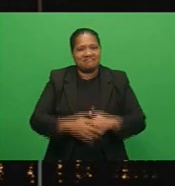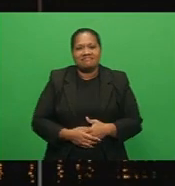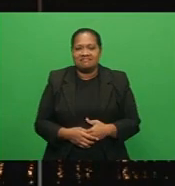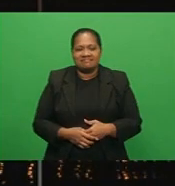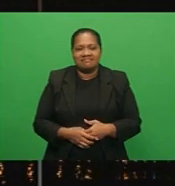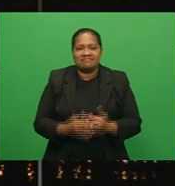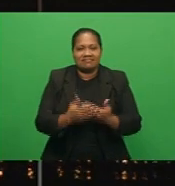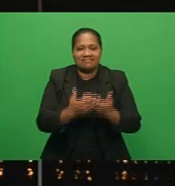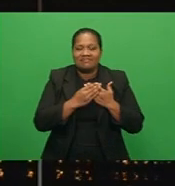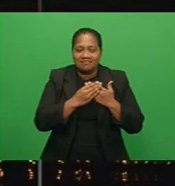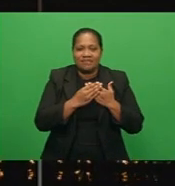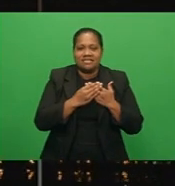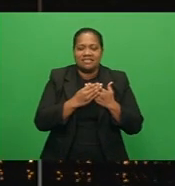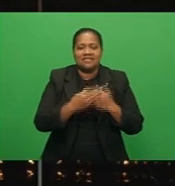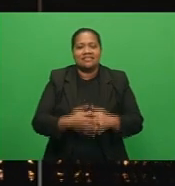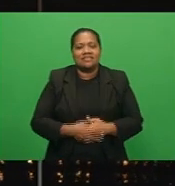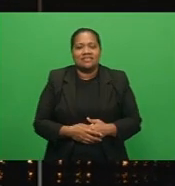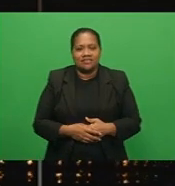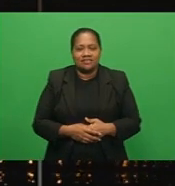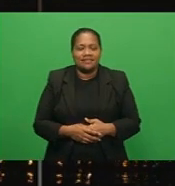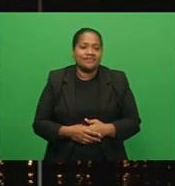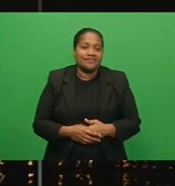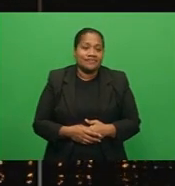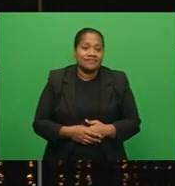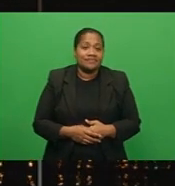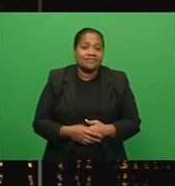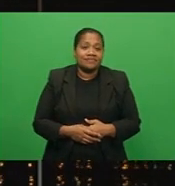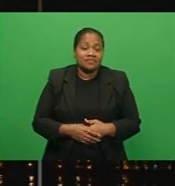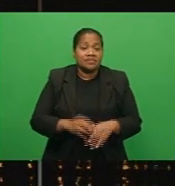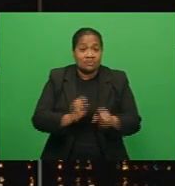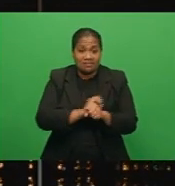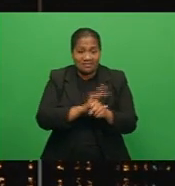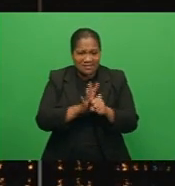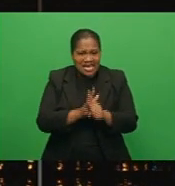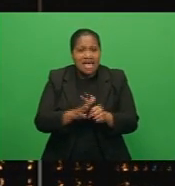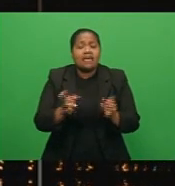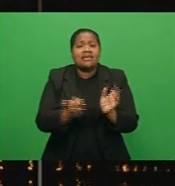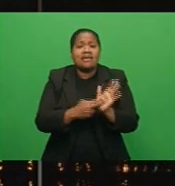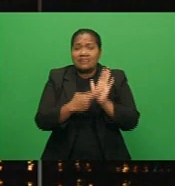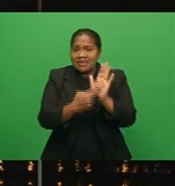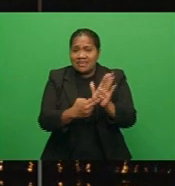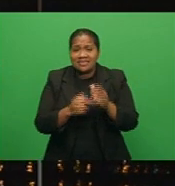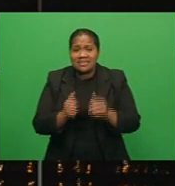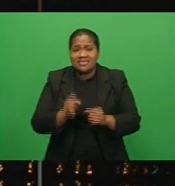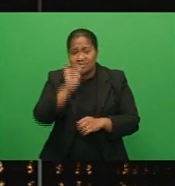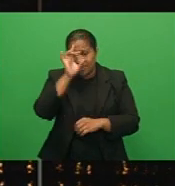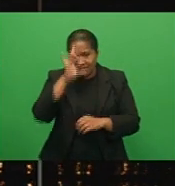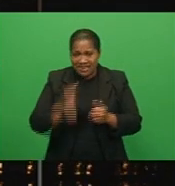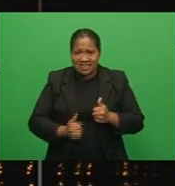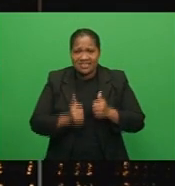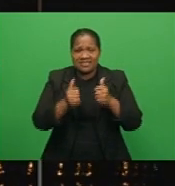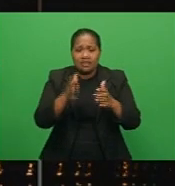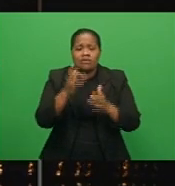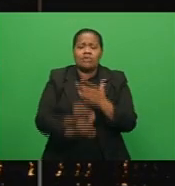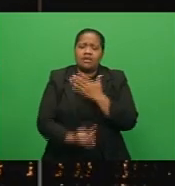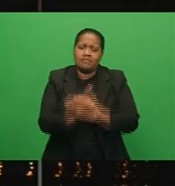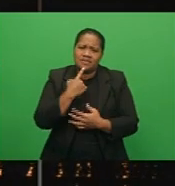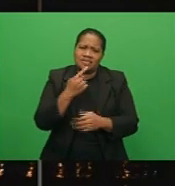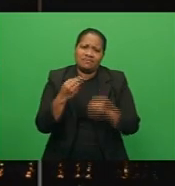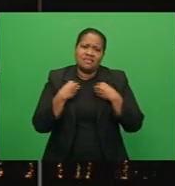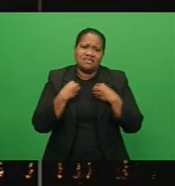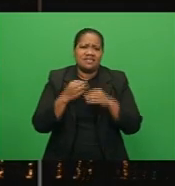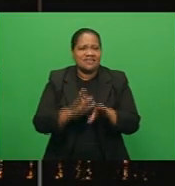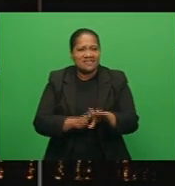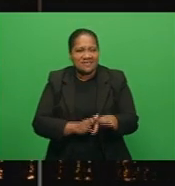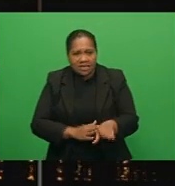Taxi drivers in Namaka are still recording slow business ever since COVID-19 hit Fiji early in the year. With the year also coming to an end,